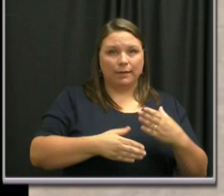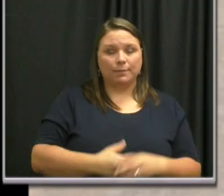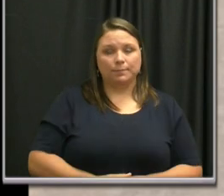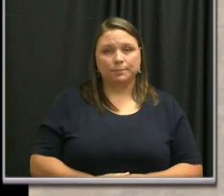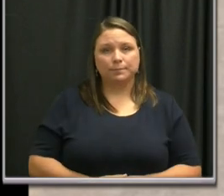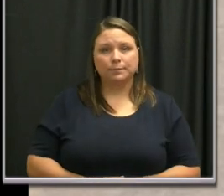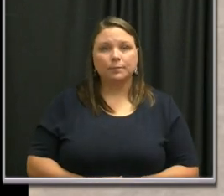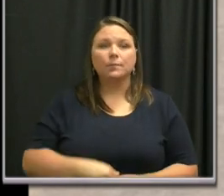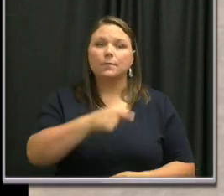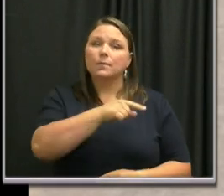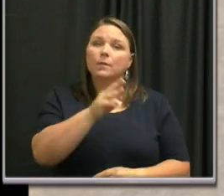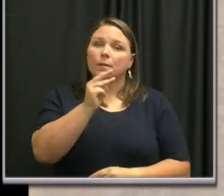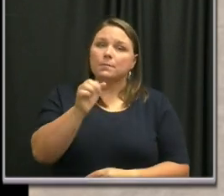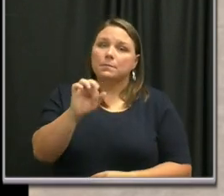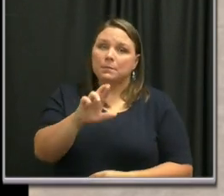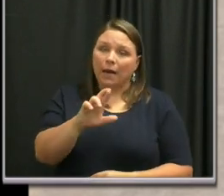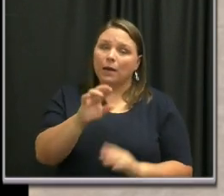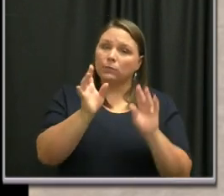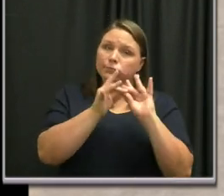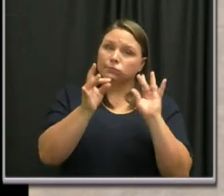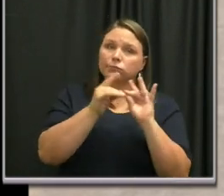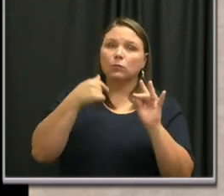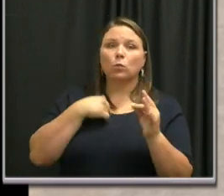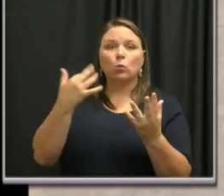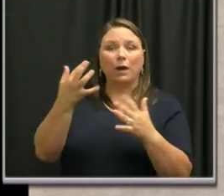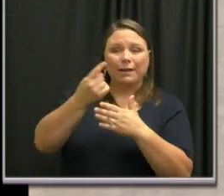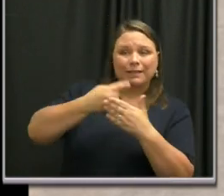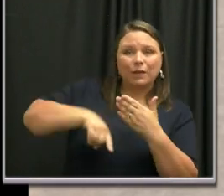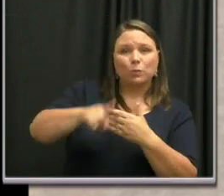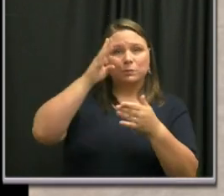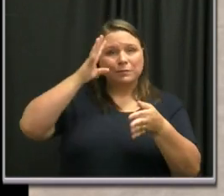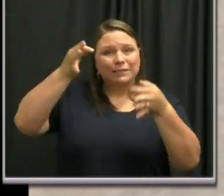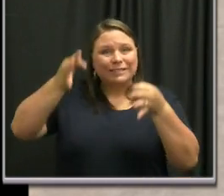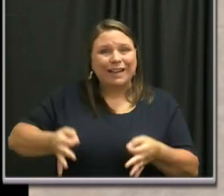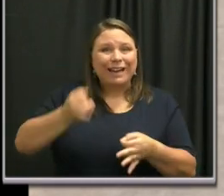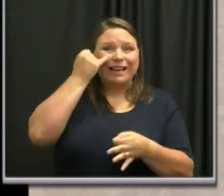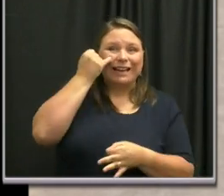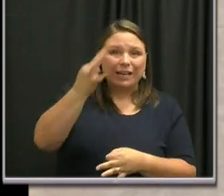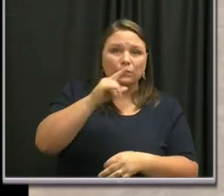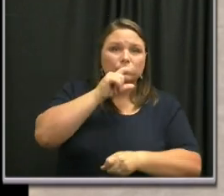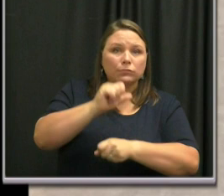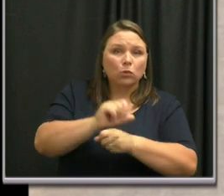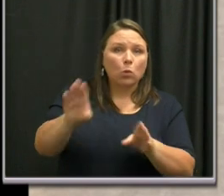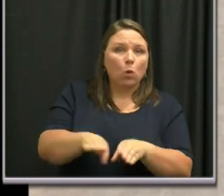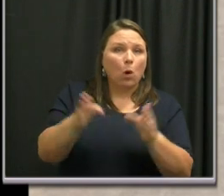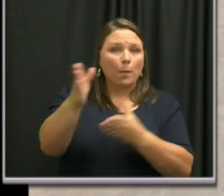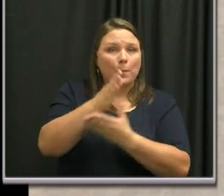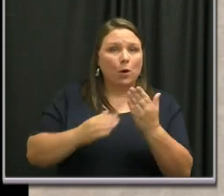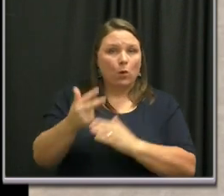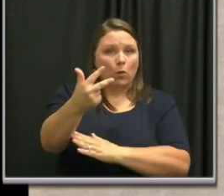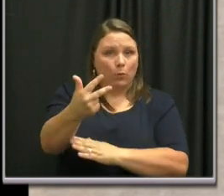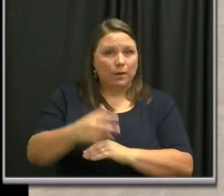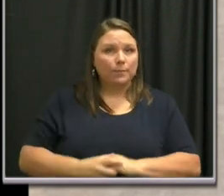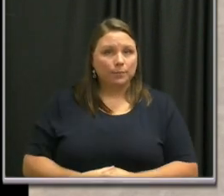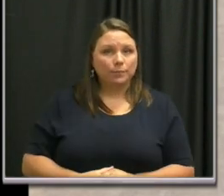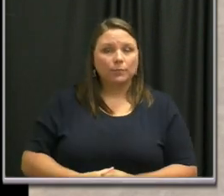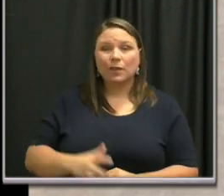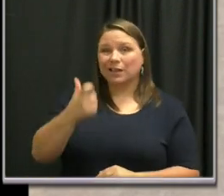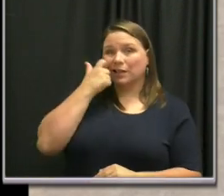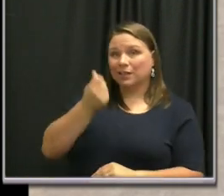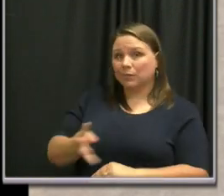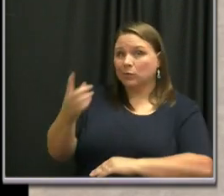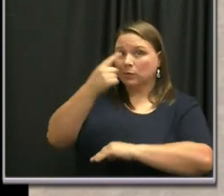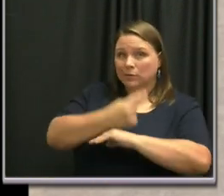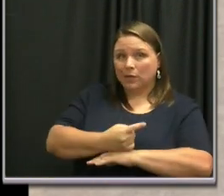As the mayor said, we will wait until next week to make a decision on entering phase three. The last few days